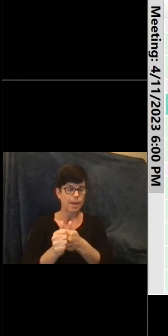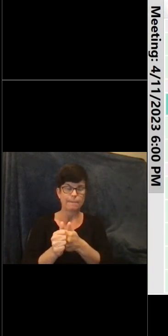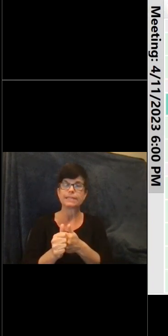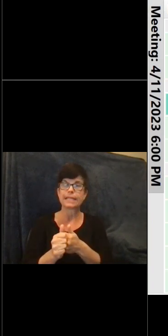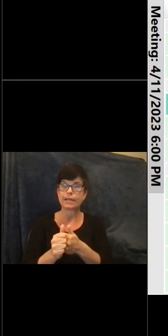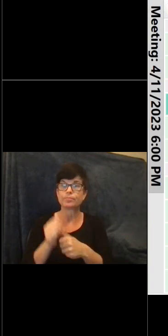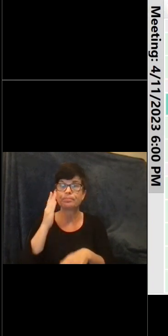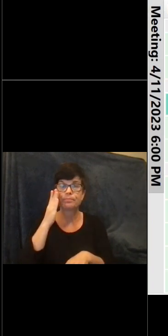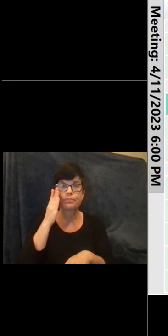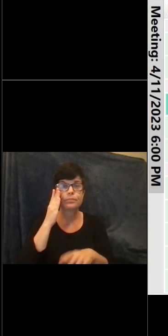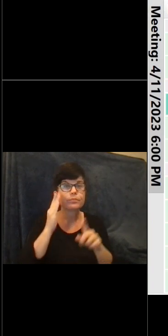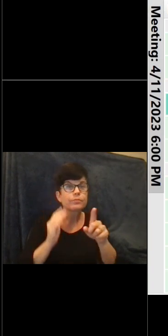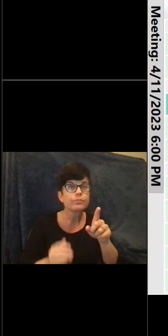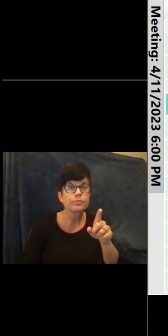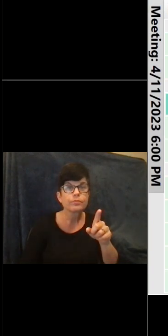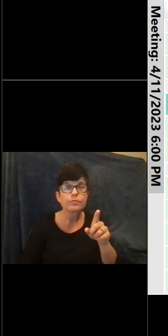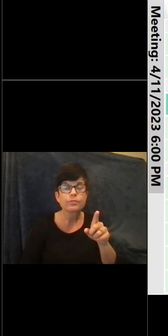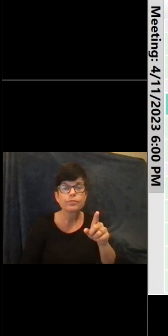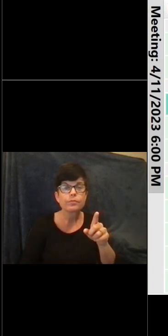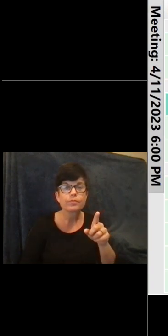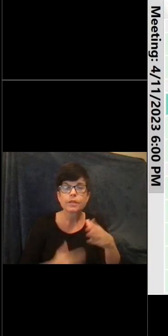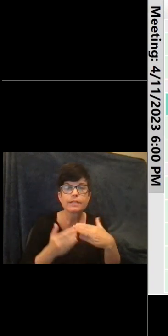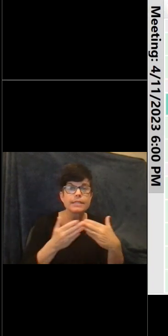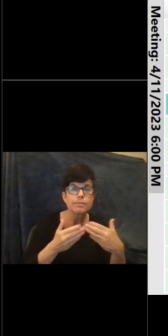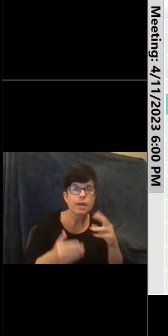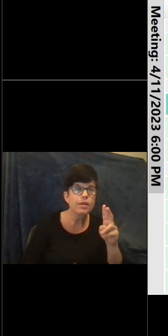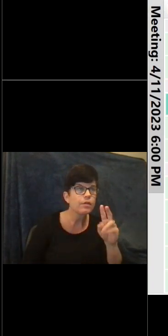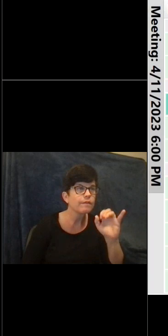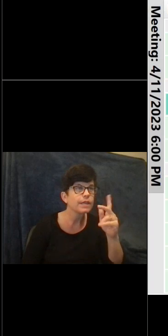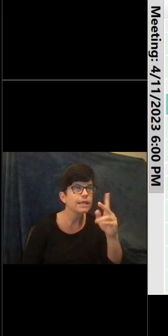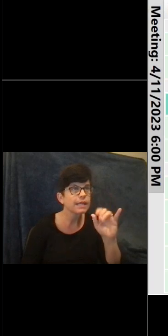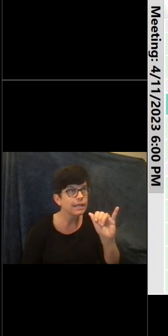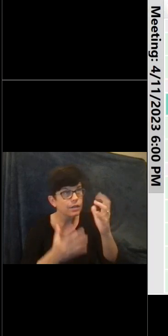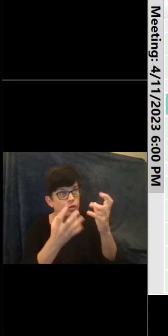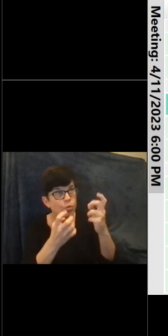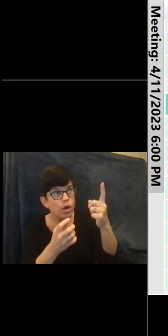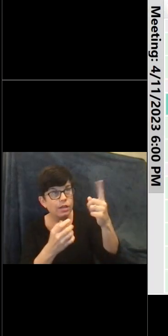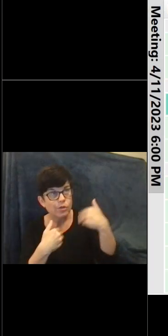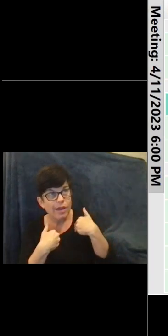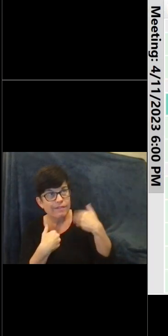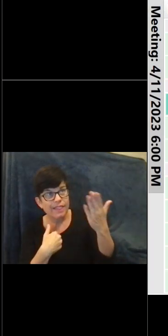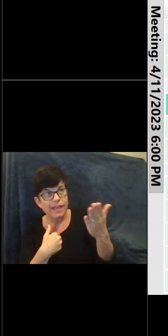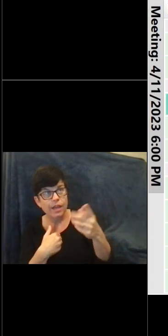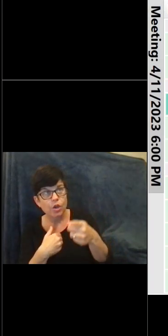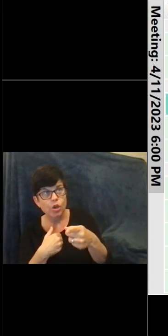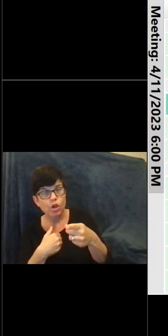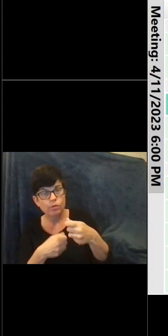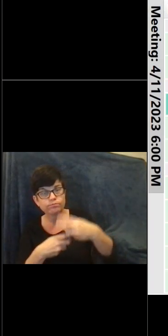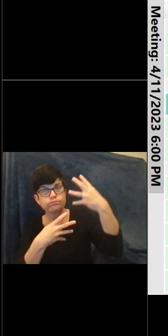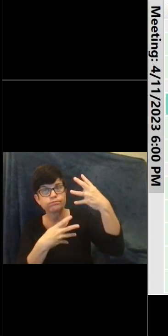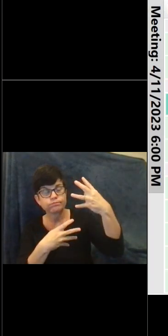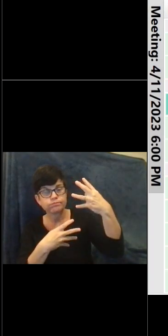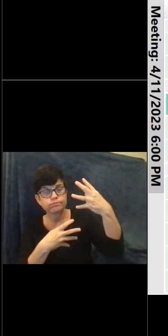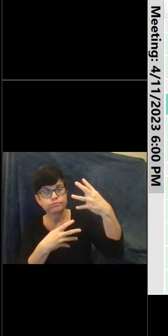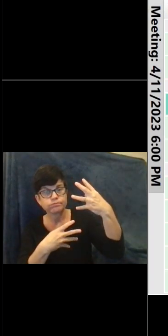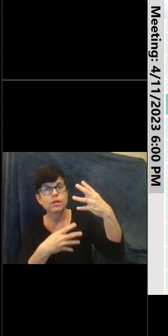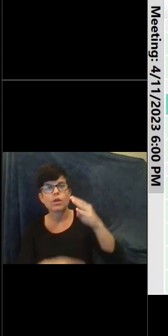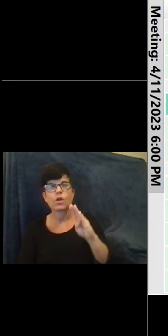Vicki, would you like to do that, or I could, it doesn't matter. Did you have it up? Bonnie